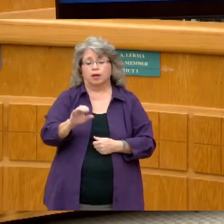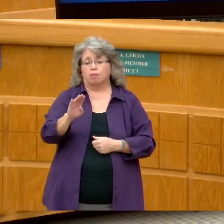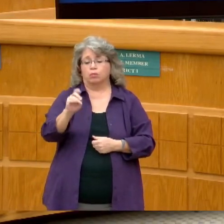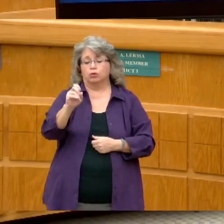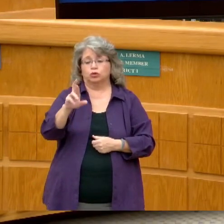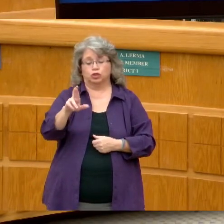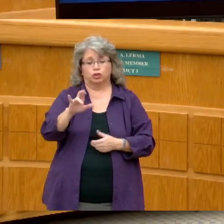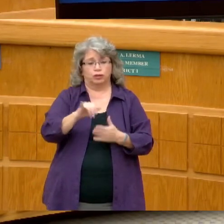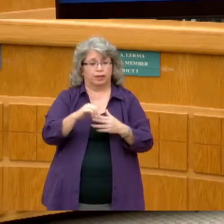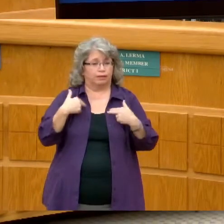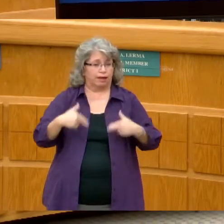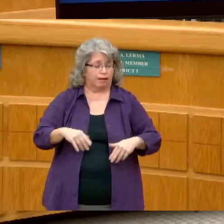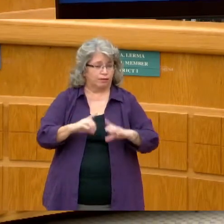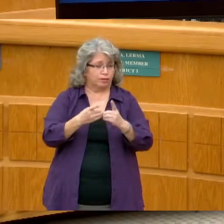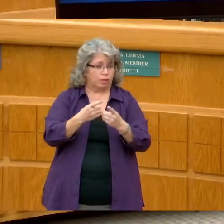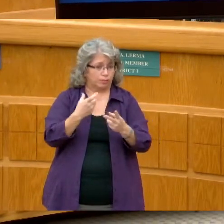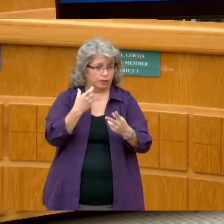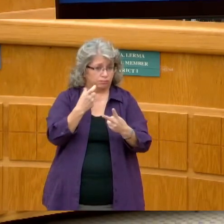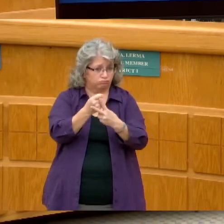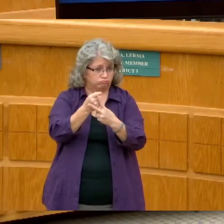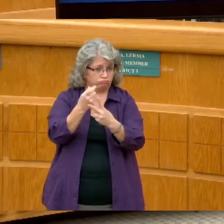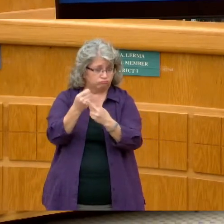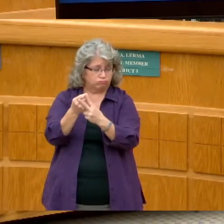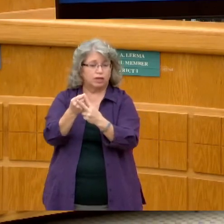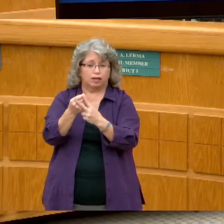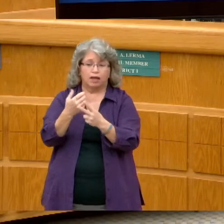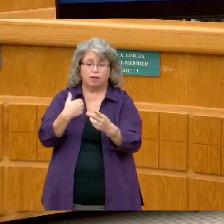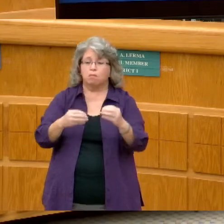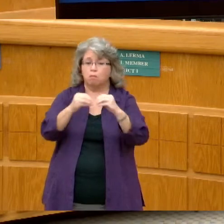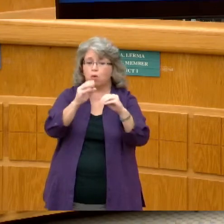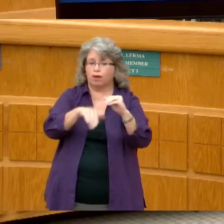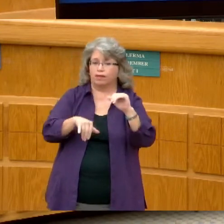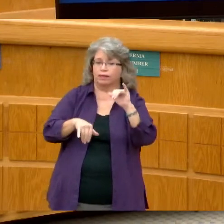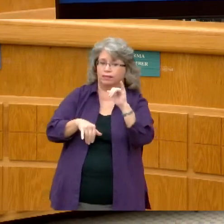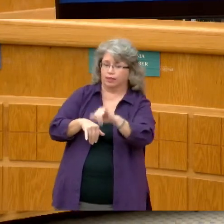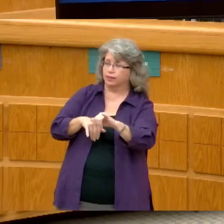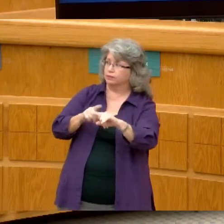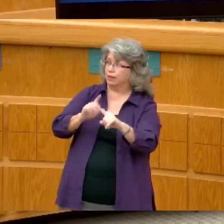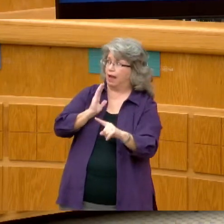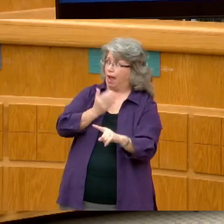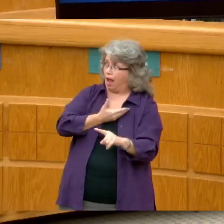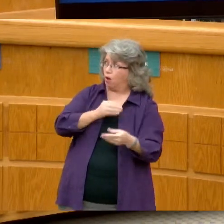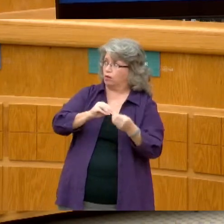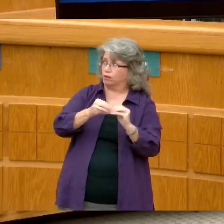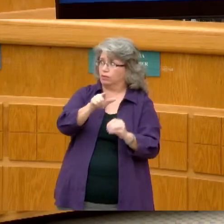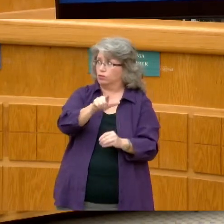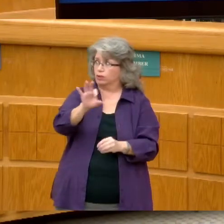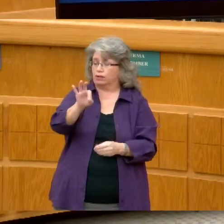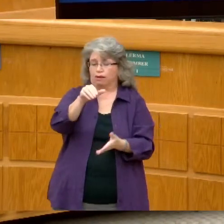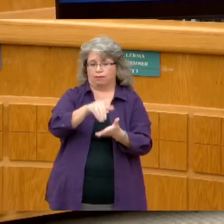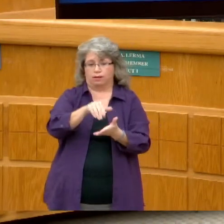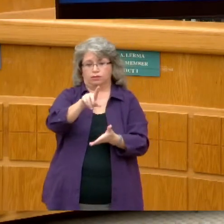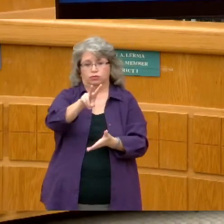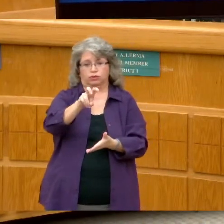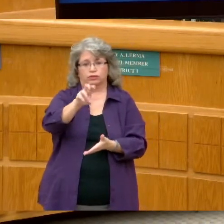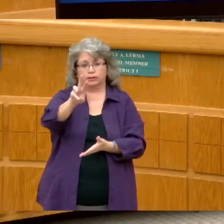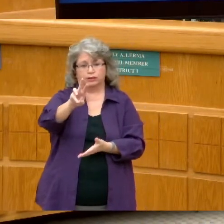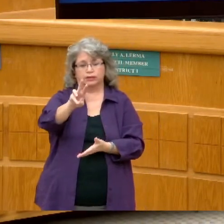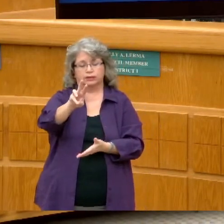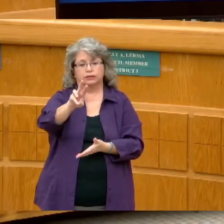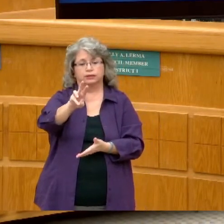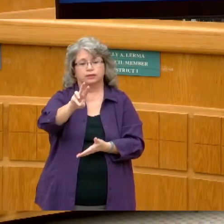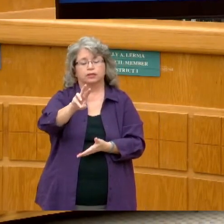administered, so there are more booster vaccines than just this number, but still, this number is 29,206. So I think for the